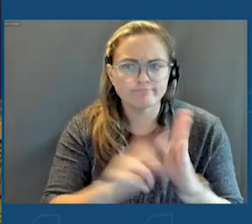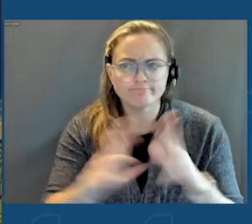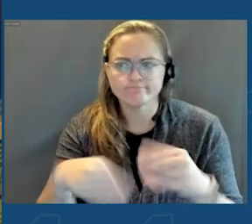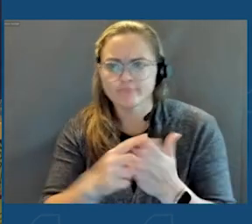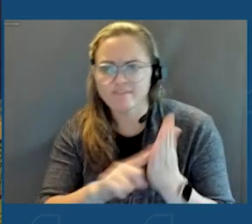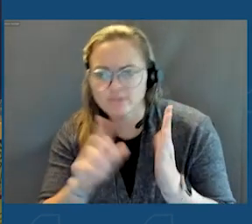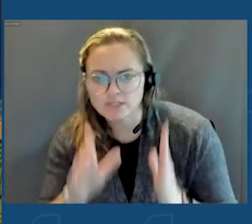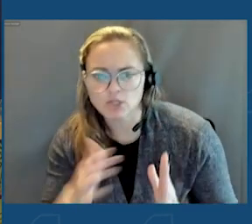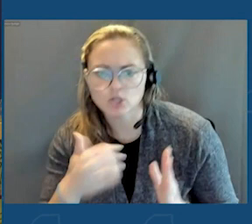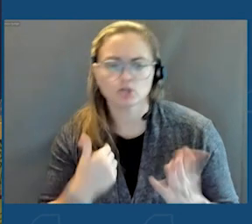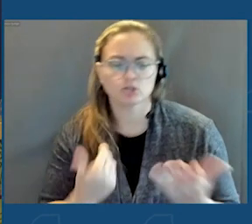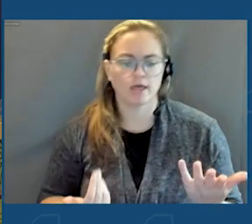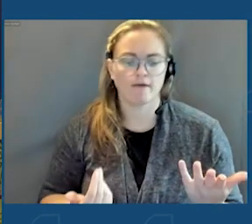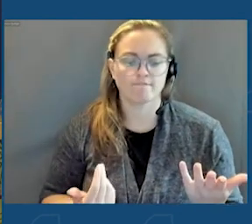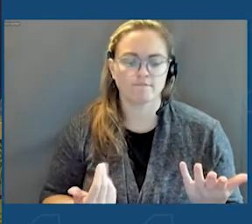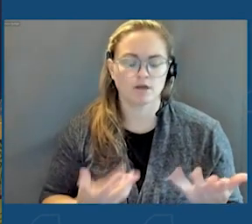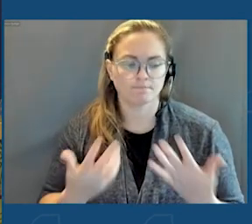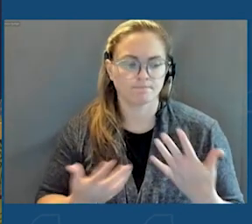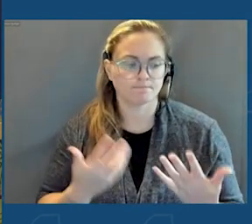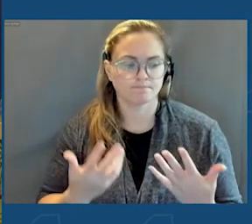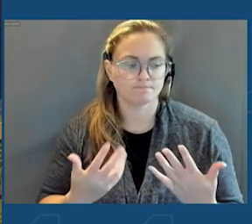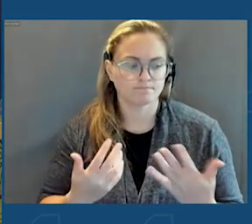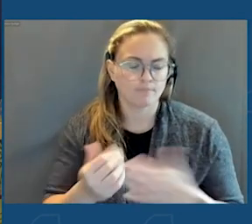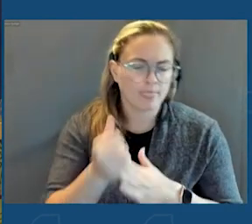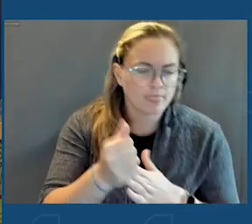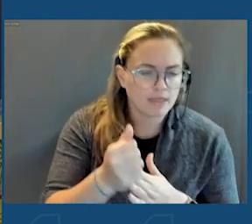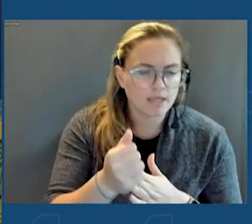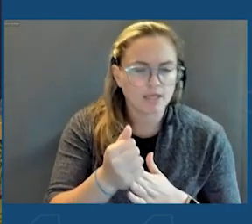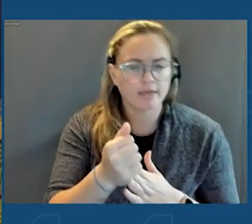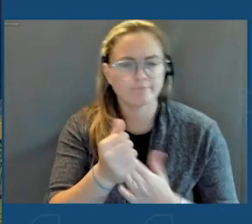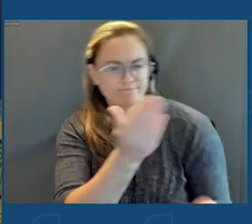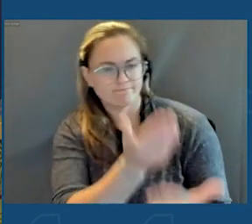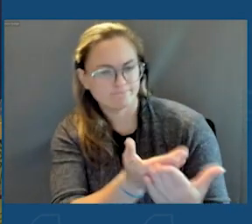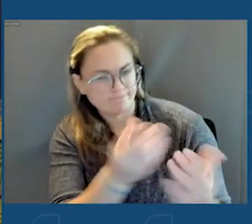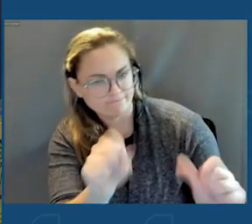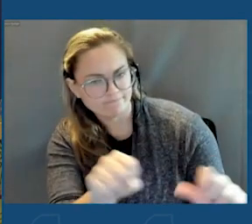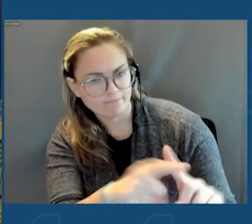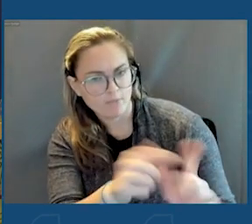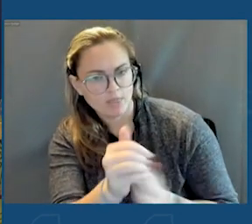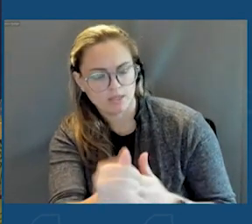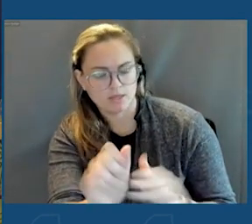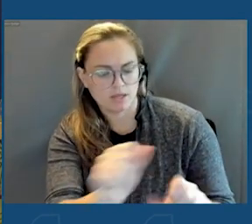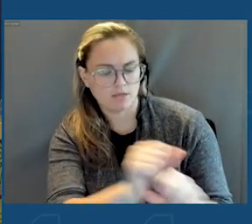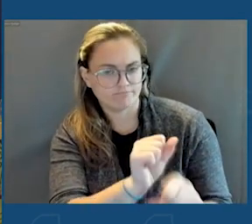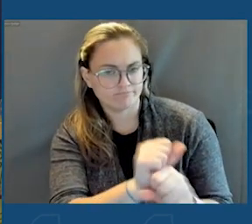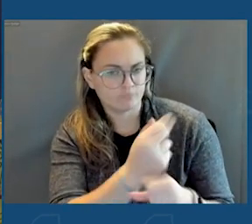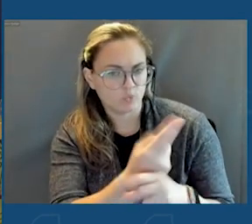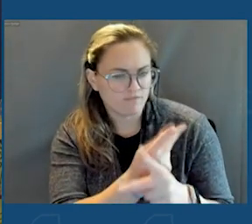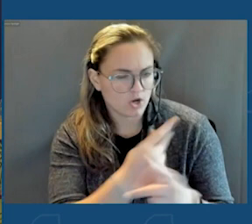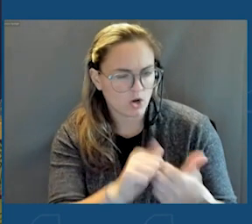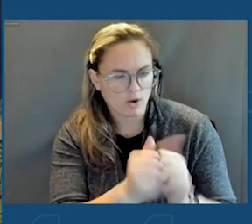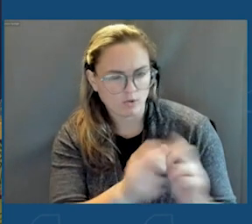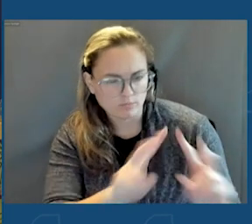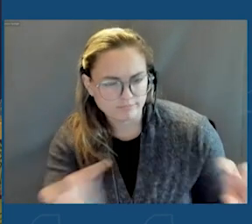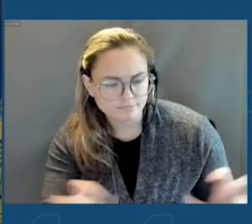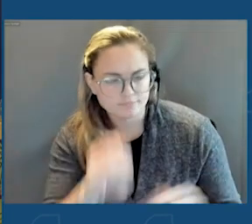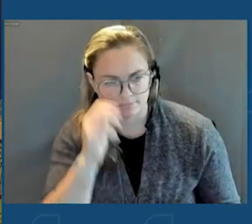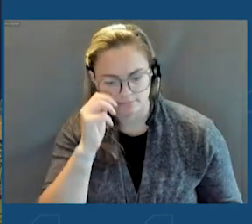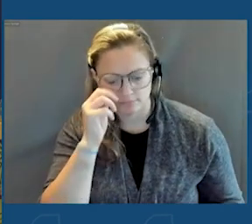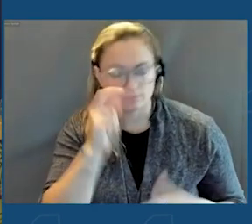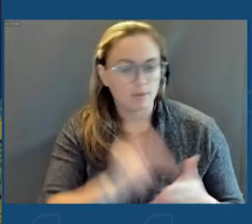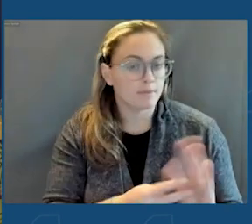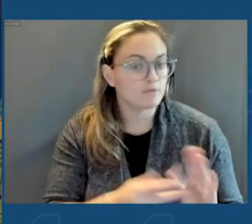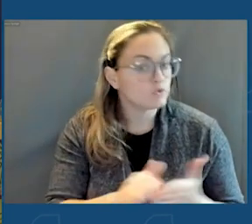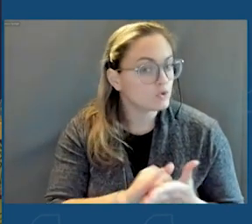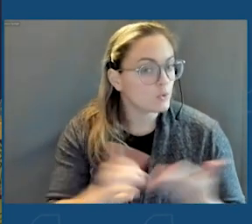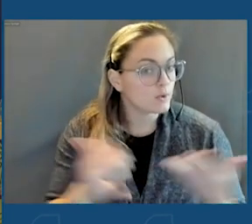have a lead, a very viable lead that we can work with. What does this mean for us in New York State?